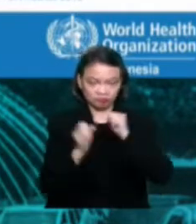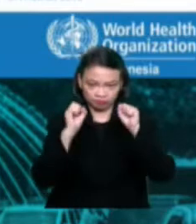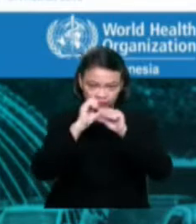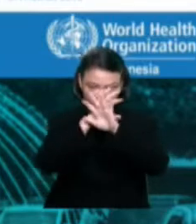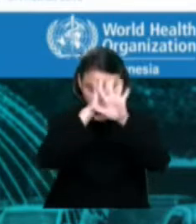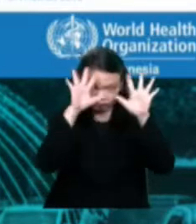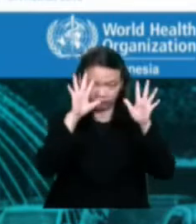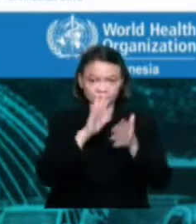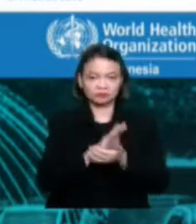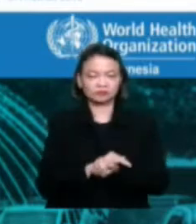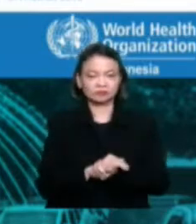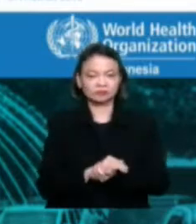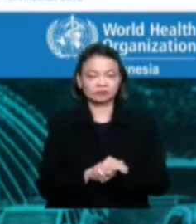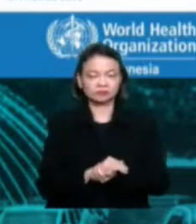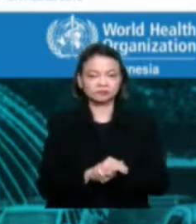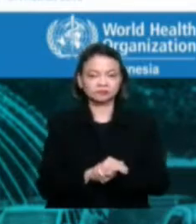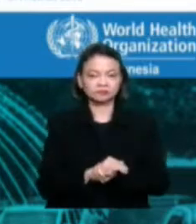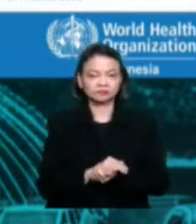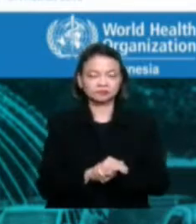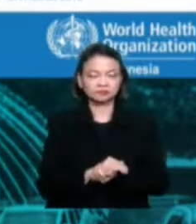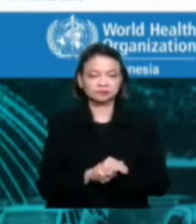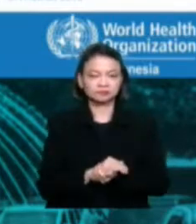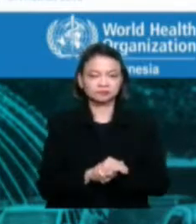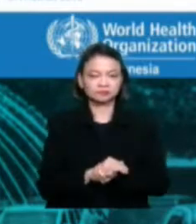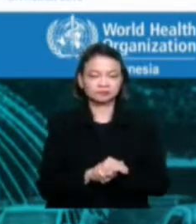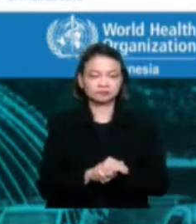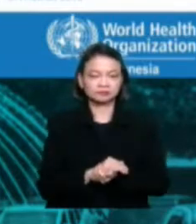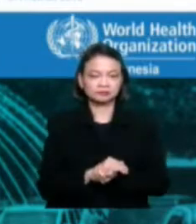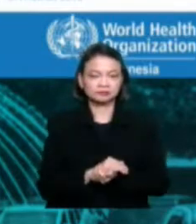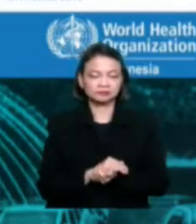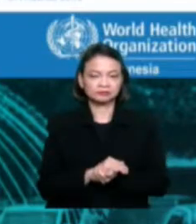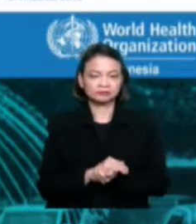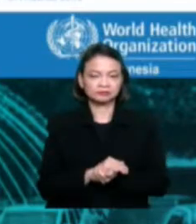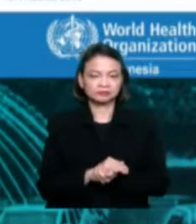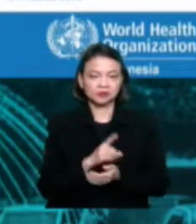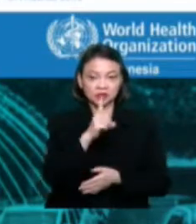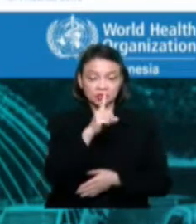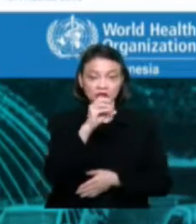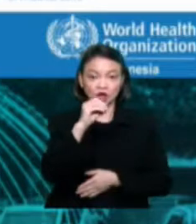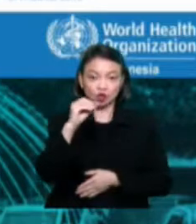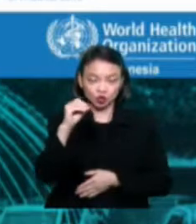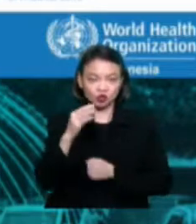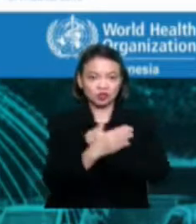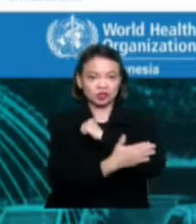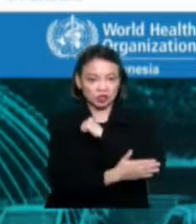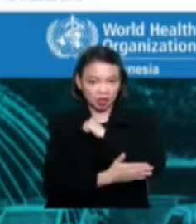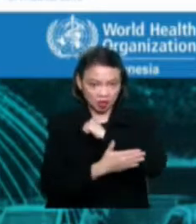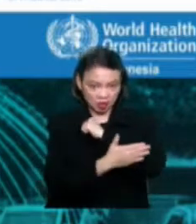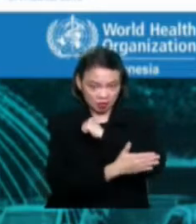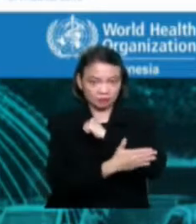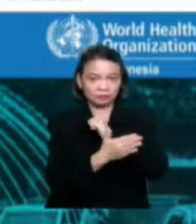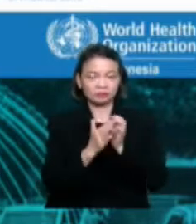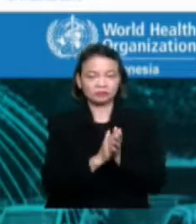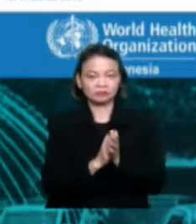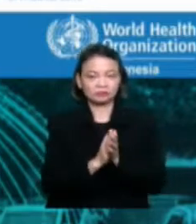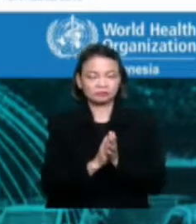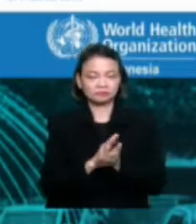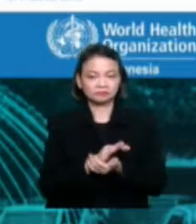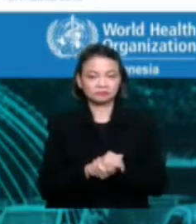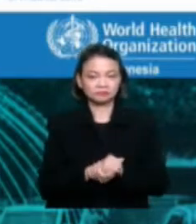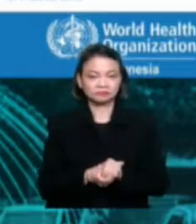households are 2.7 times more to have access to piped water. and children under 5 in an